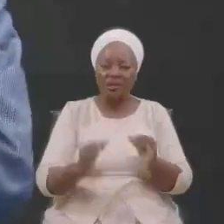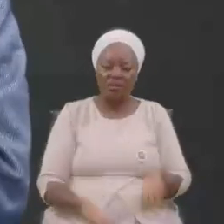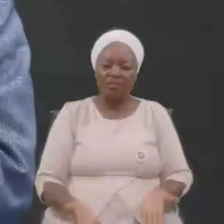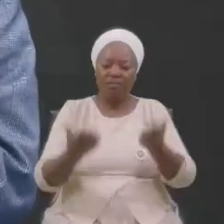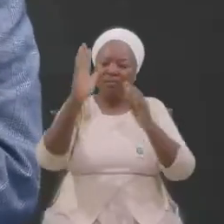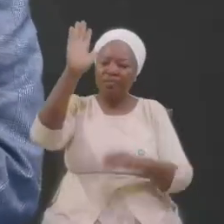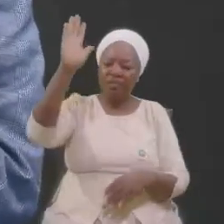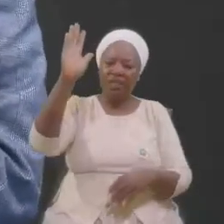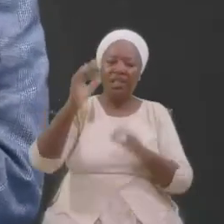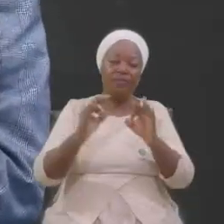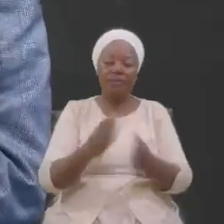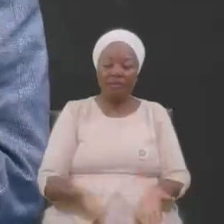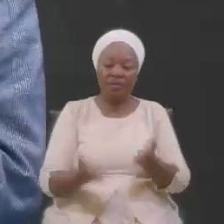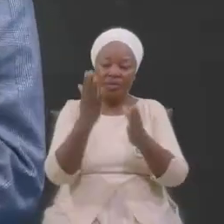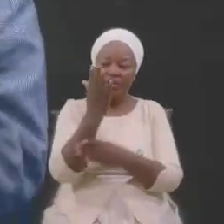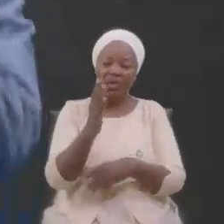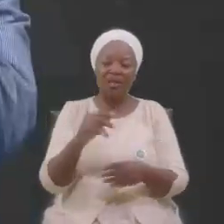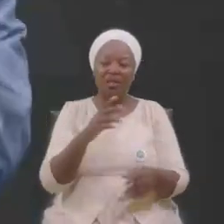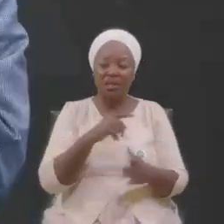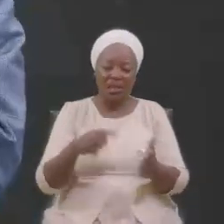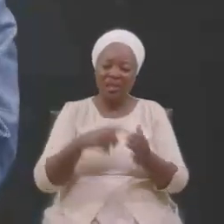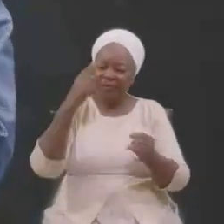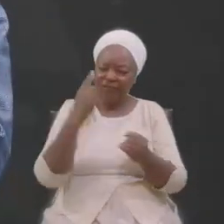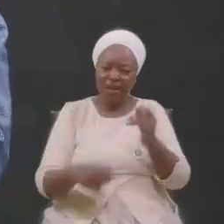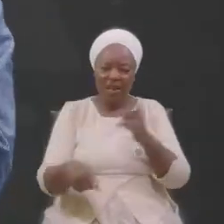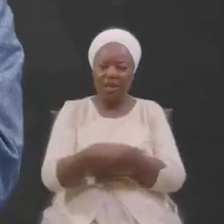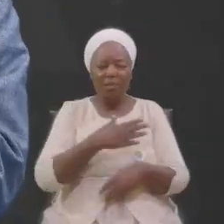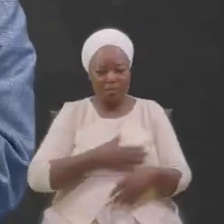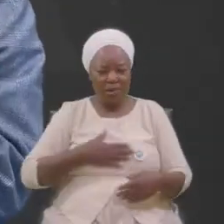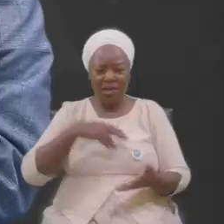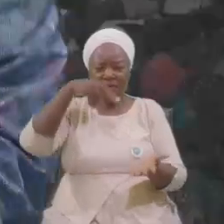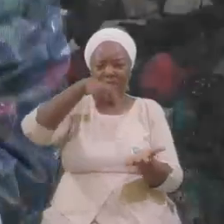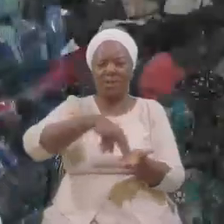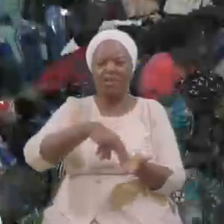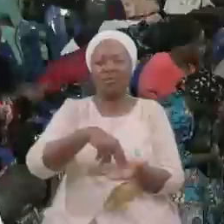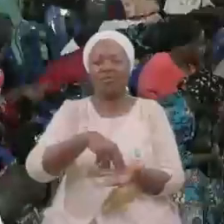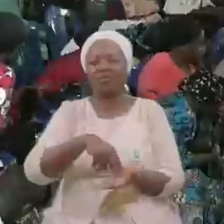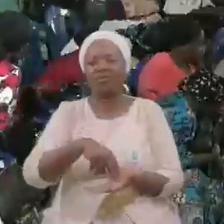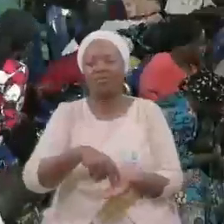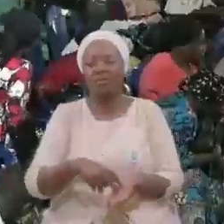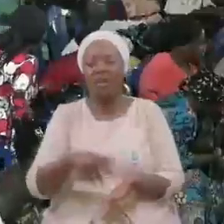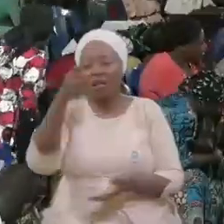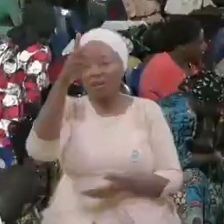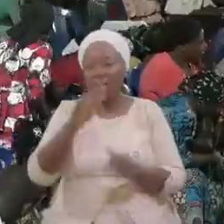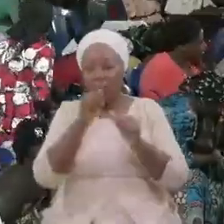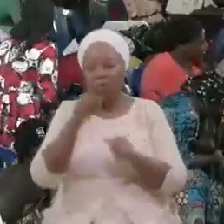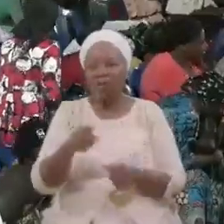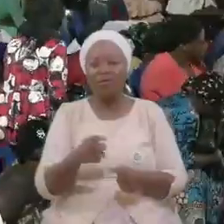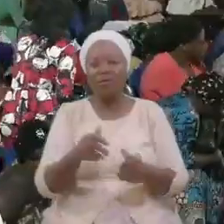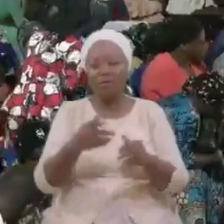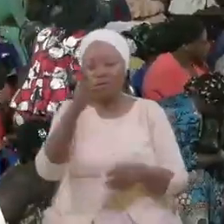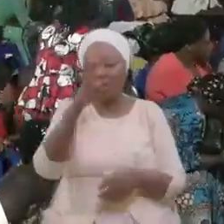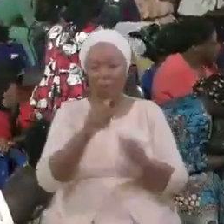hand, this final day, rise up wherever you are. God bless you there. God bless you